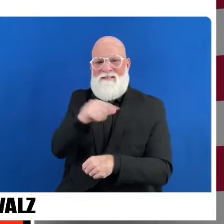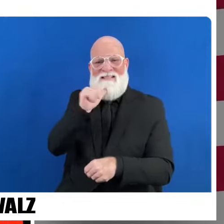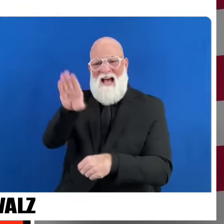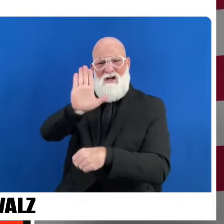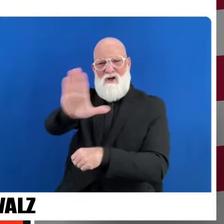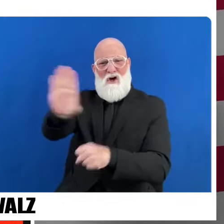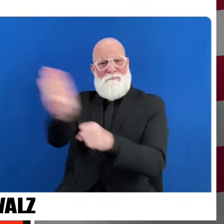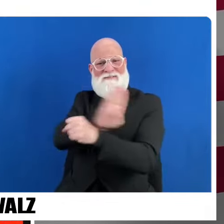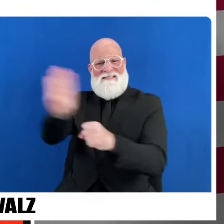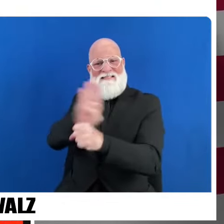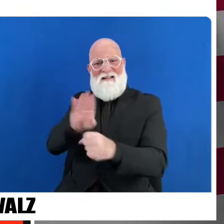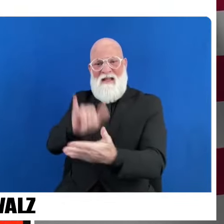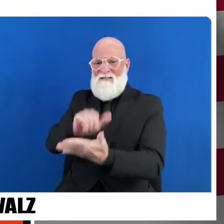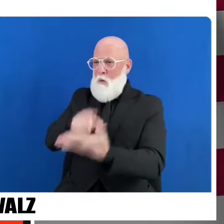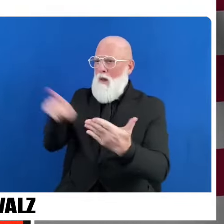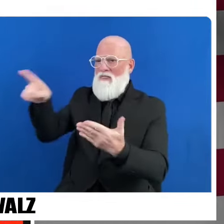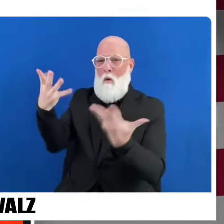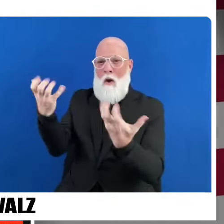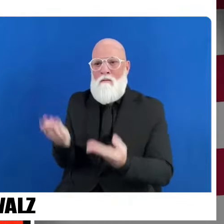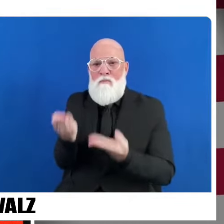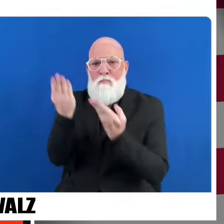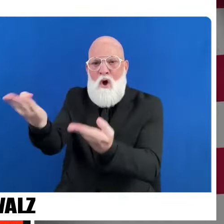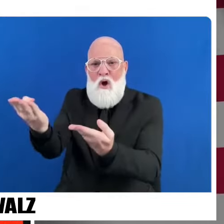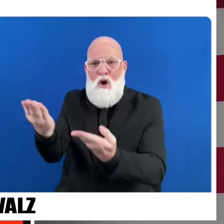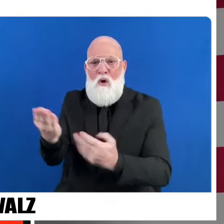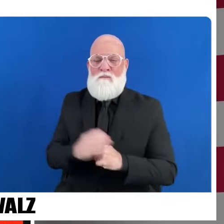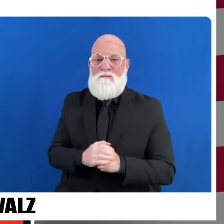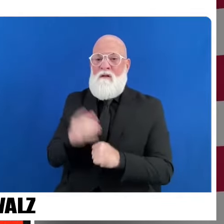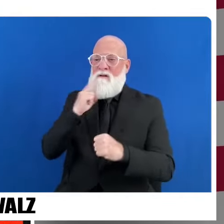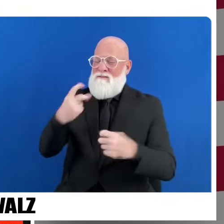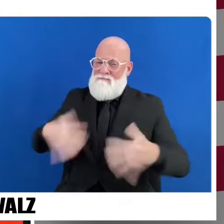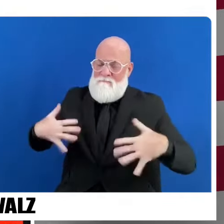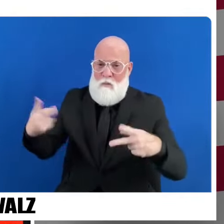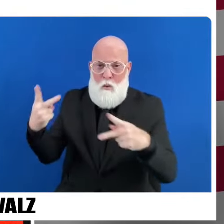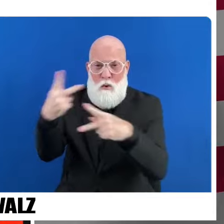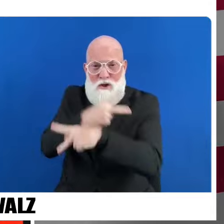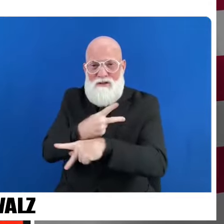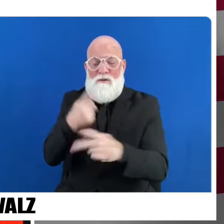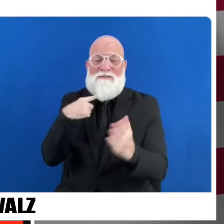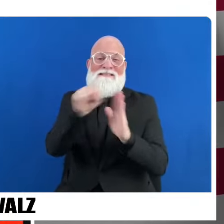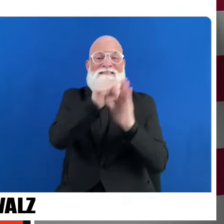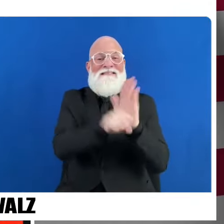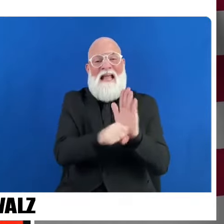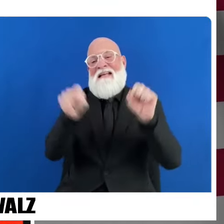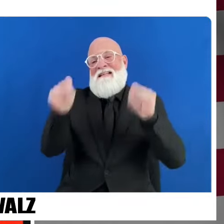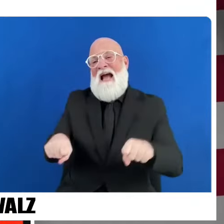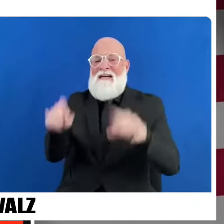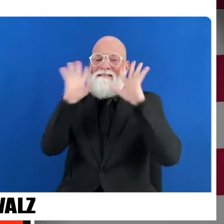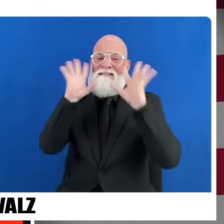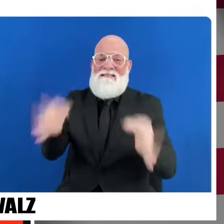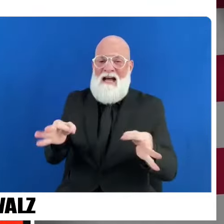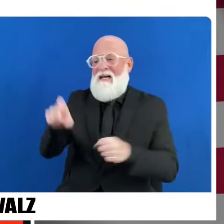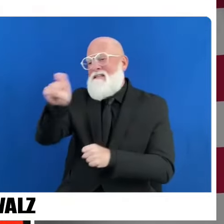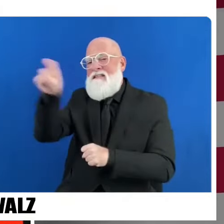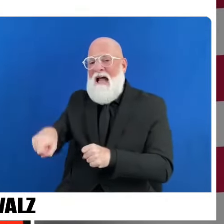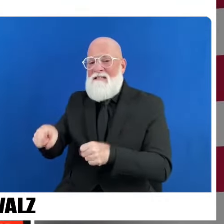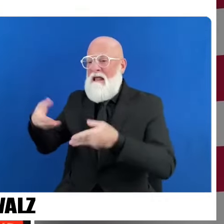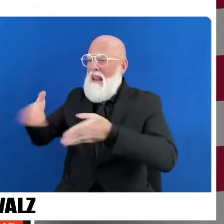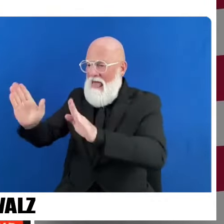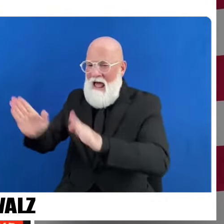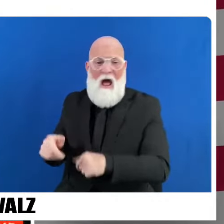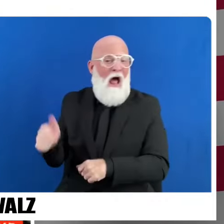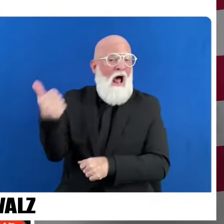catch-all on this is, well, the states will decide what's right for Texas might not be right for Washington. That's not how this works. This